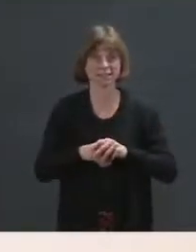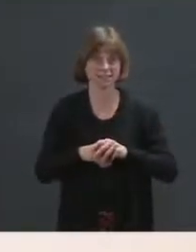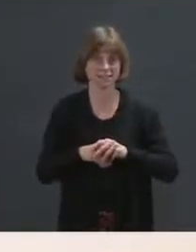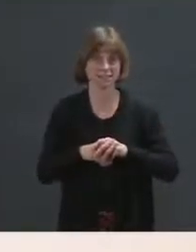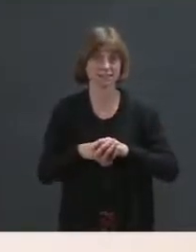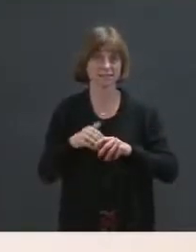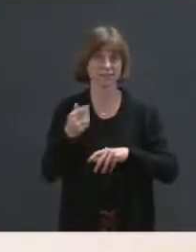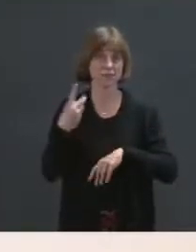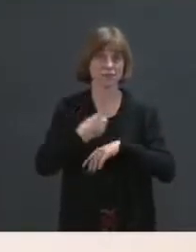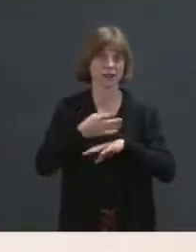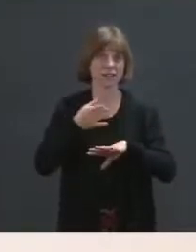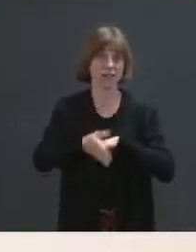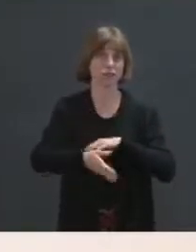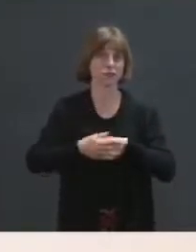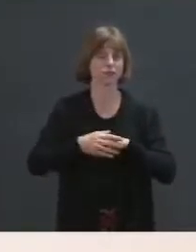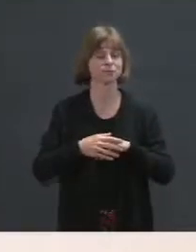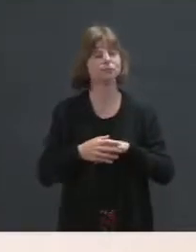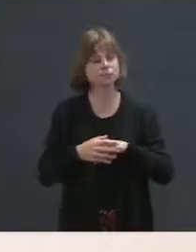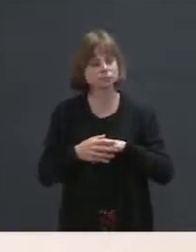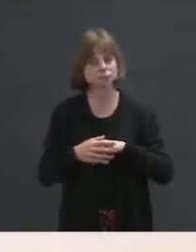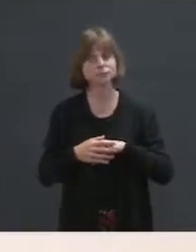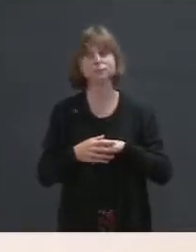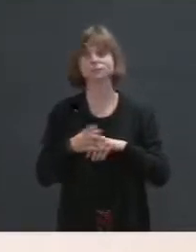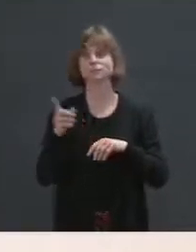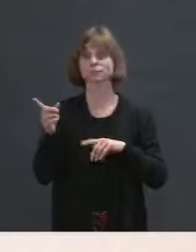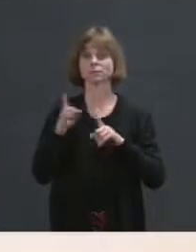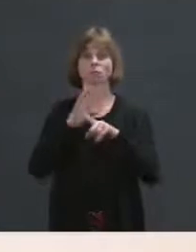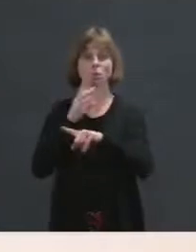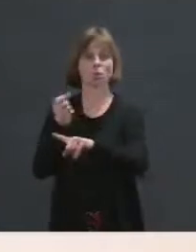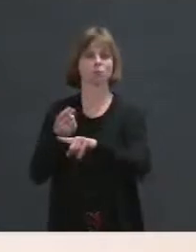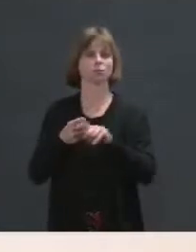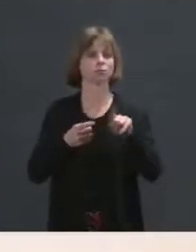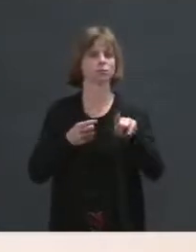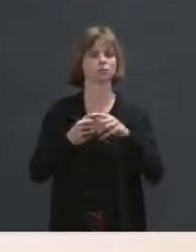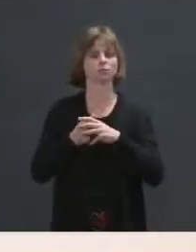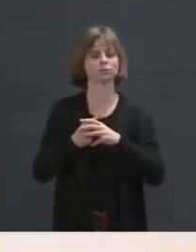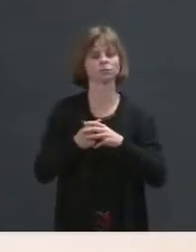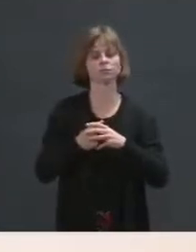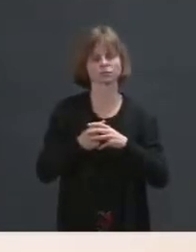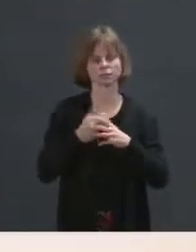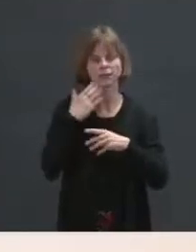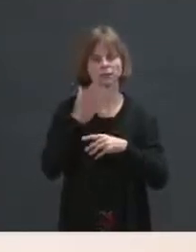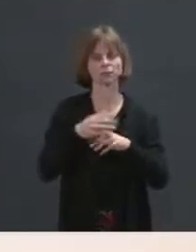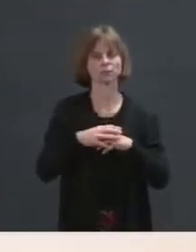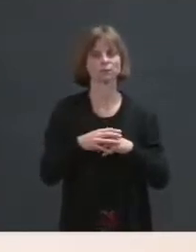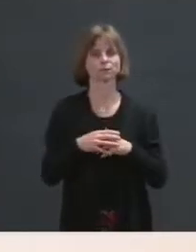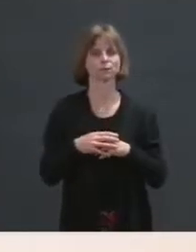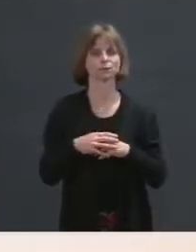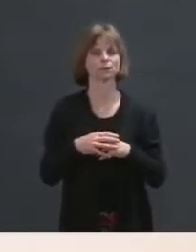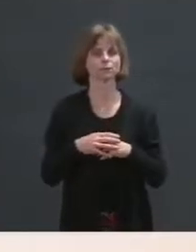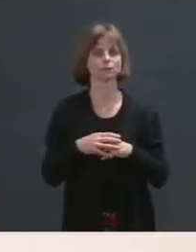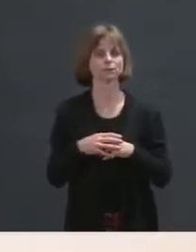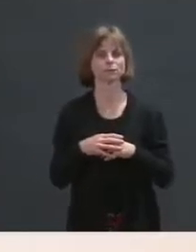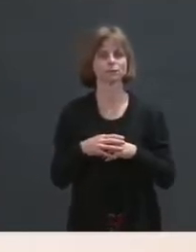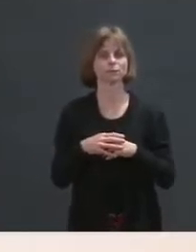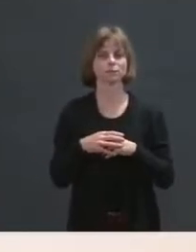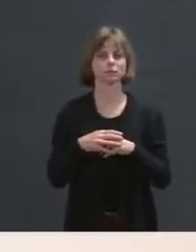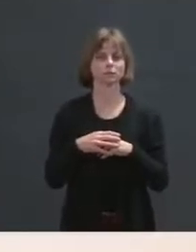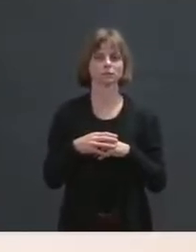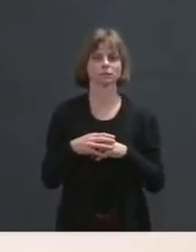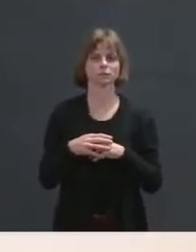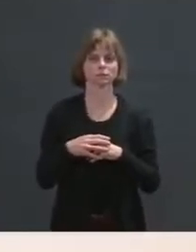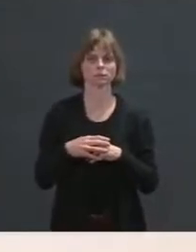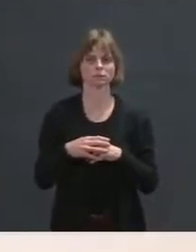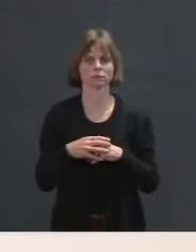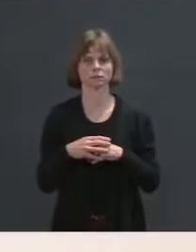further. Go ahead. Oh, sorry, we'll come back to you next. I didn't see your hand. Go ahead. Thank you. A New York-related question, if I may. Sure.